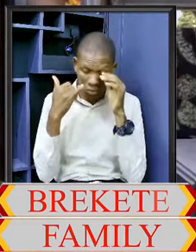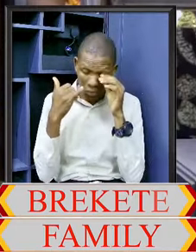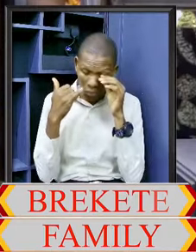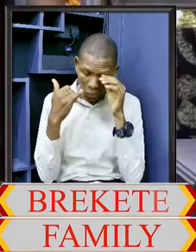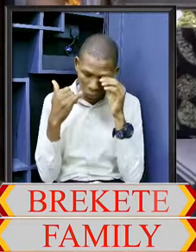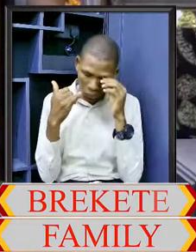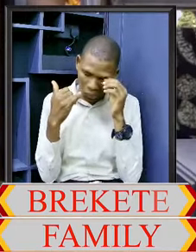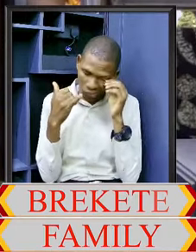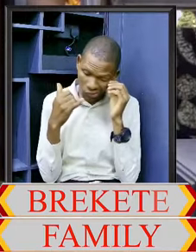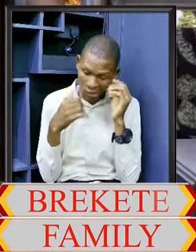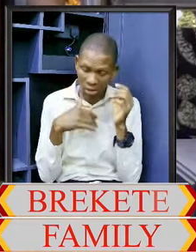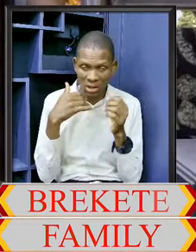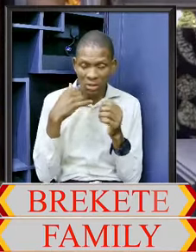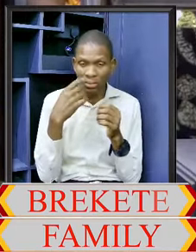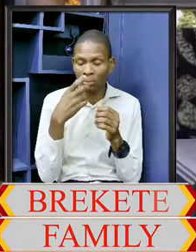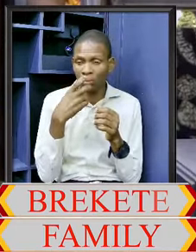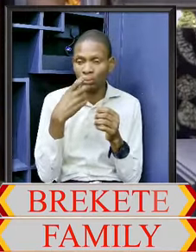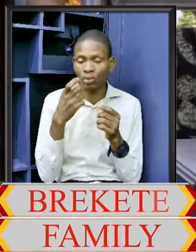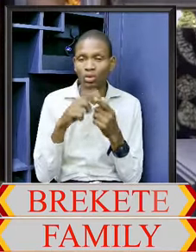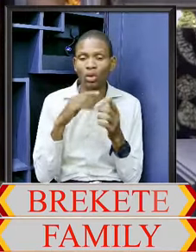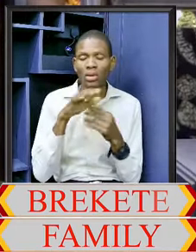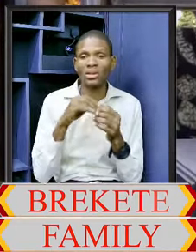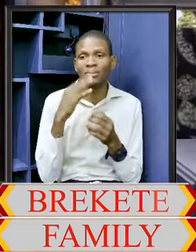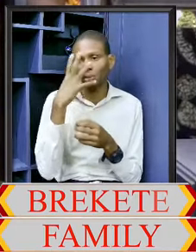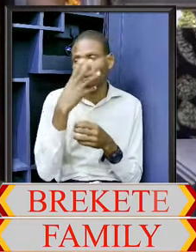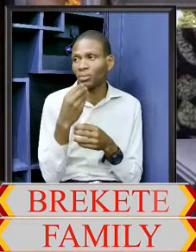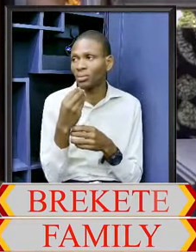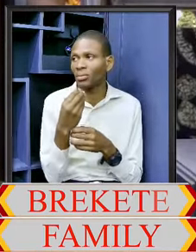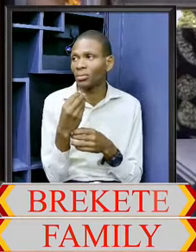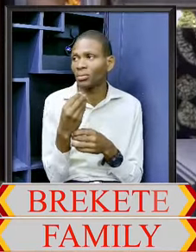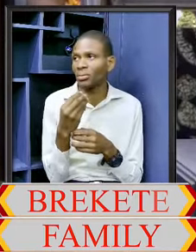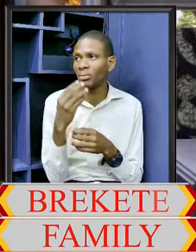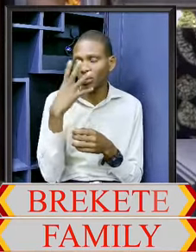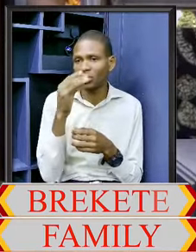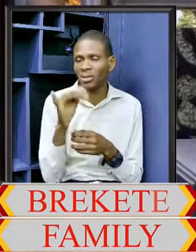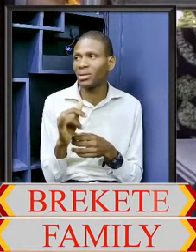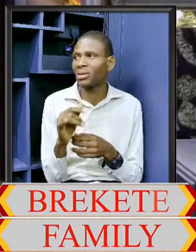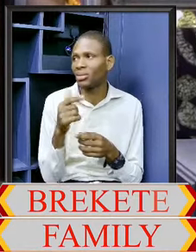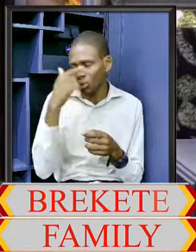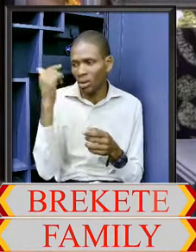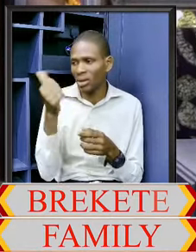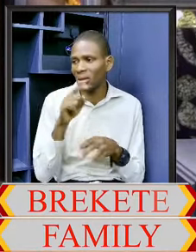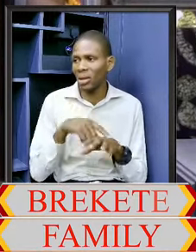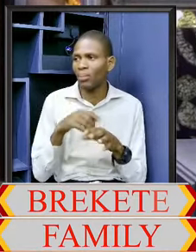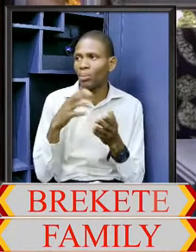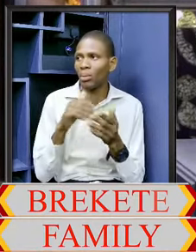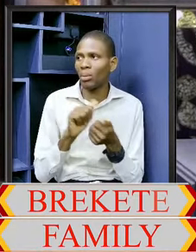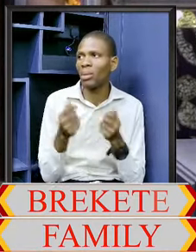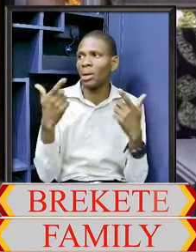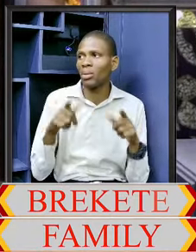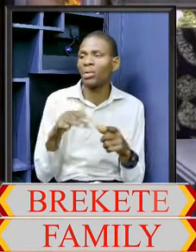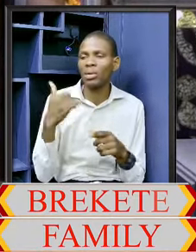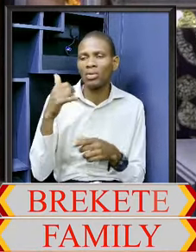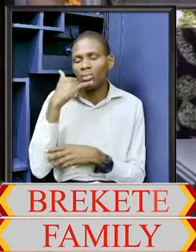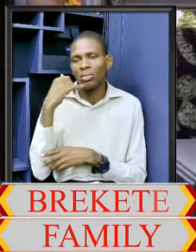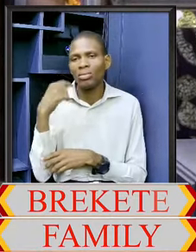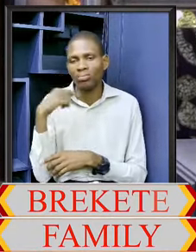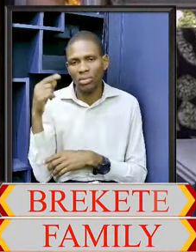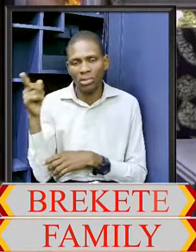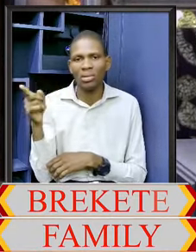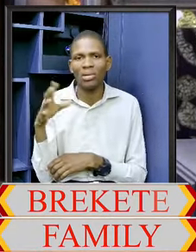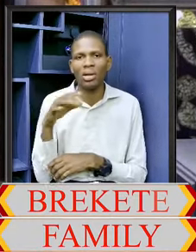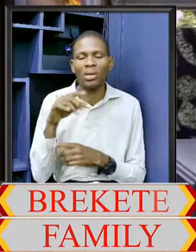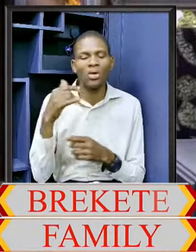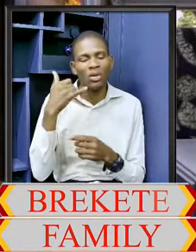with all the BOTs personally. Because whenever there is issues, they will call me. And when they call me, I